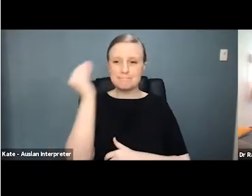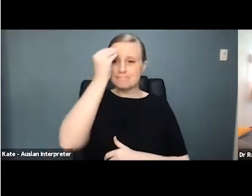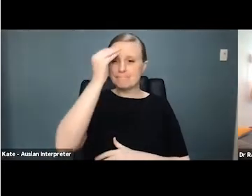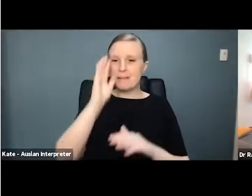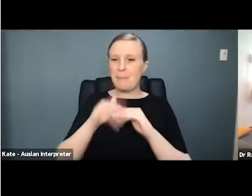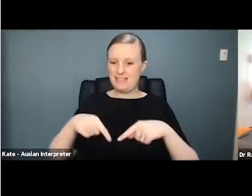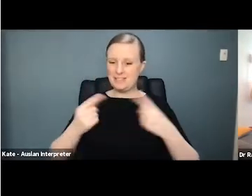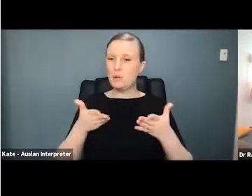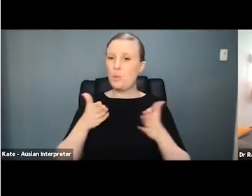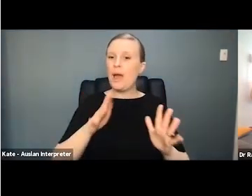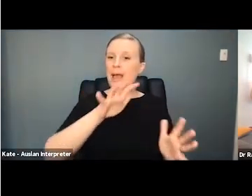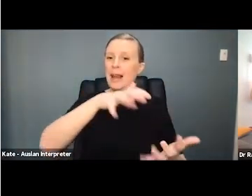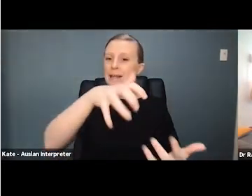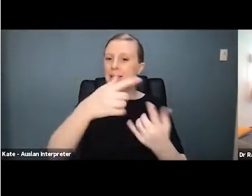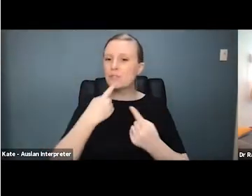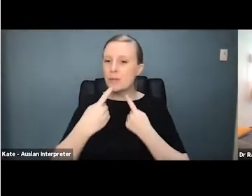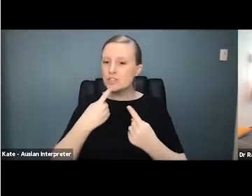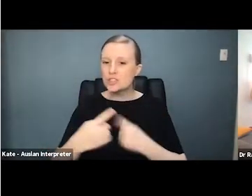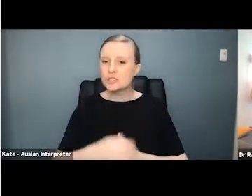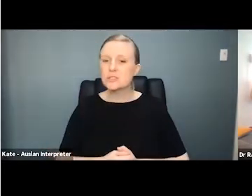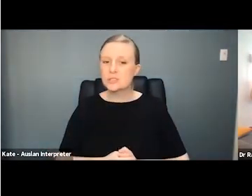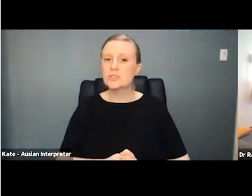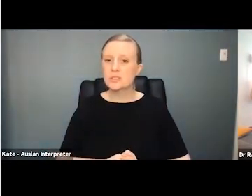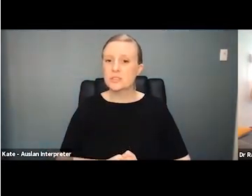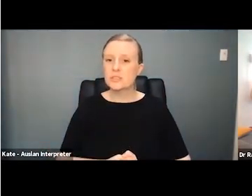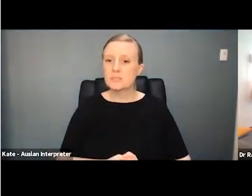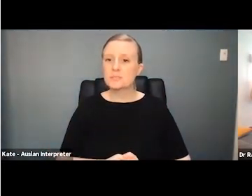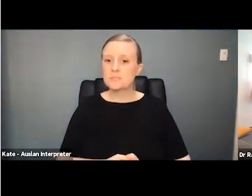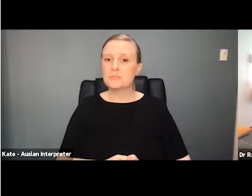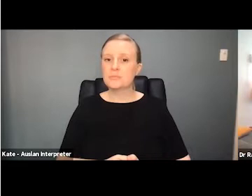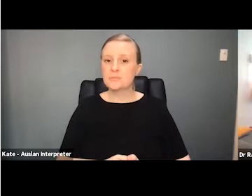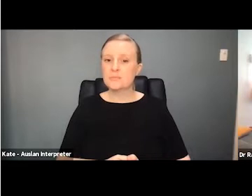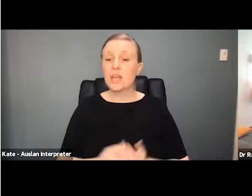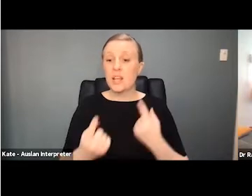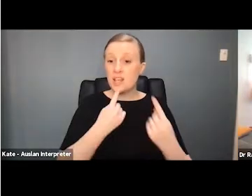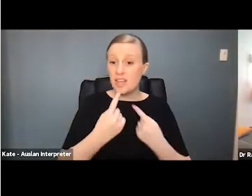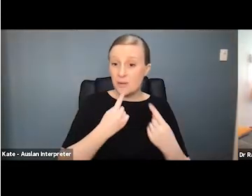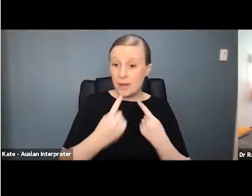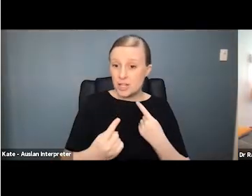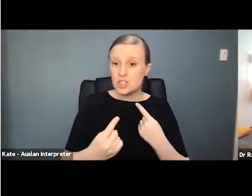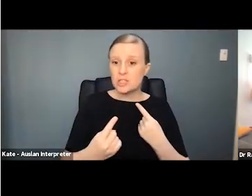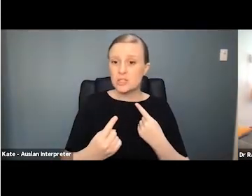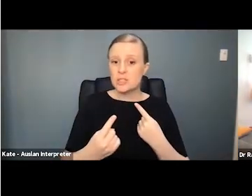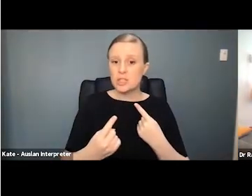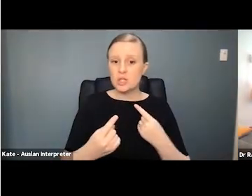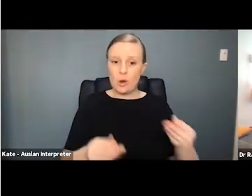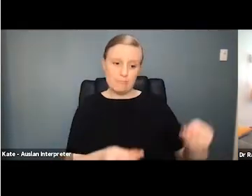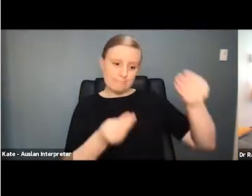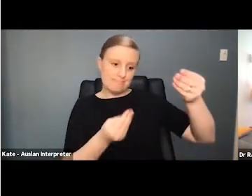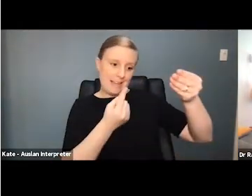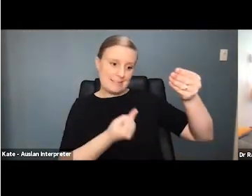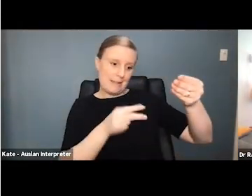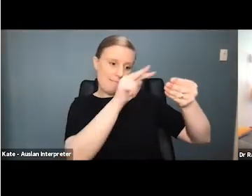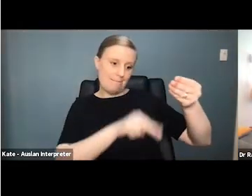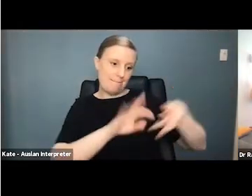of course, ideally, this information will be interpreted in context with other data sources, and I'll endeavour to do that throughout